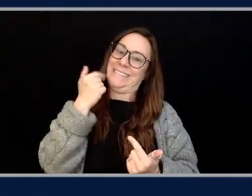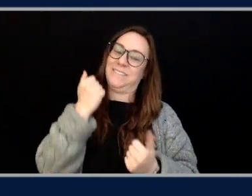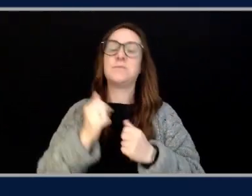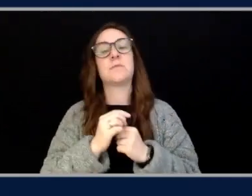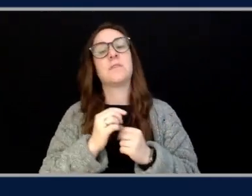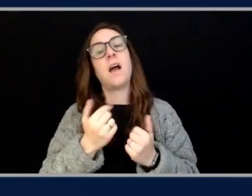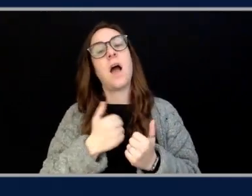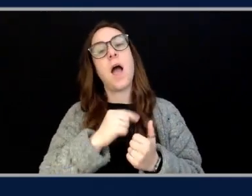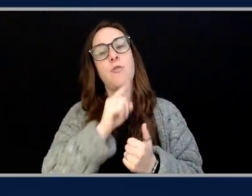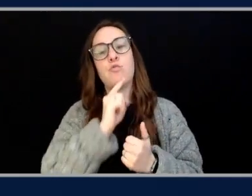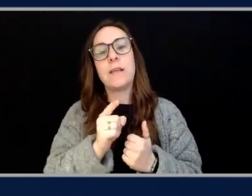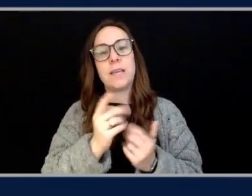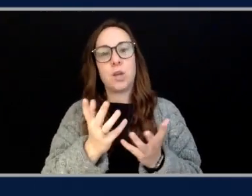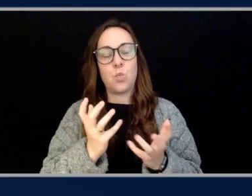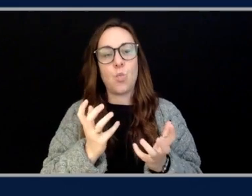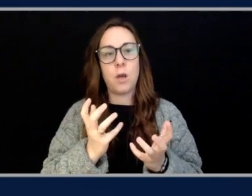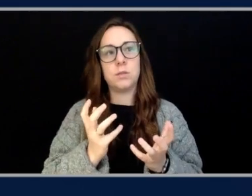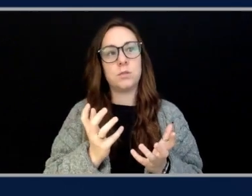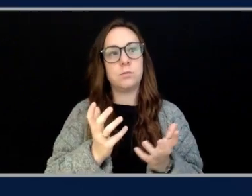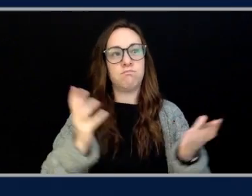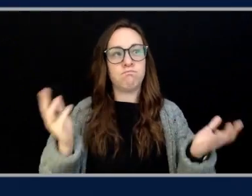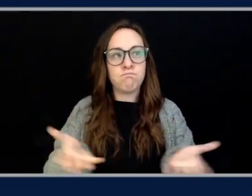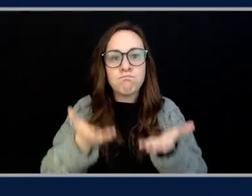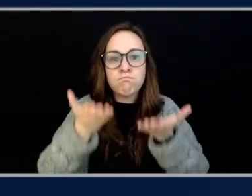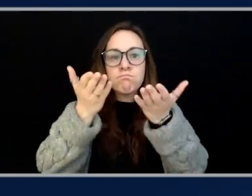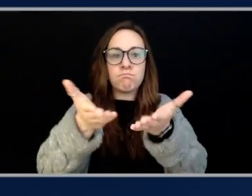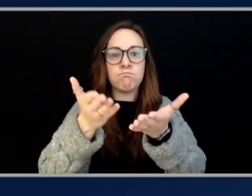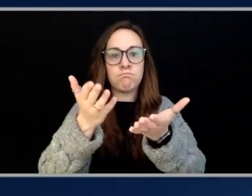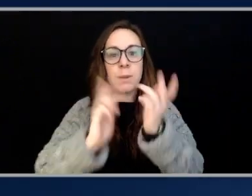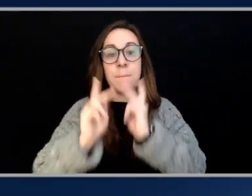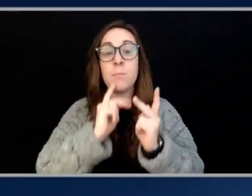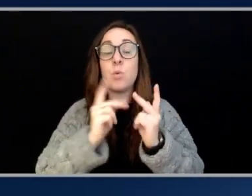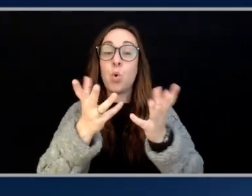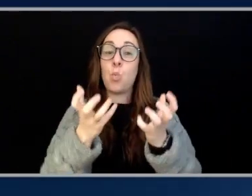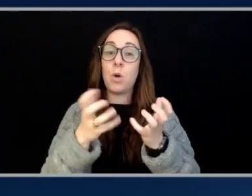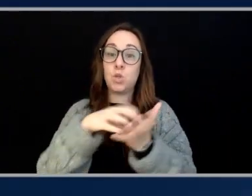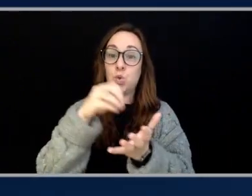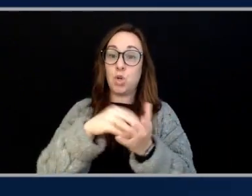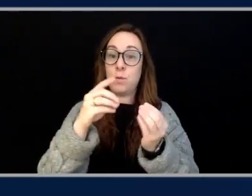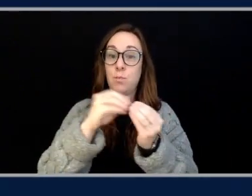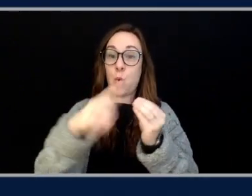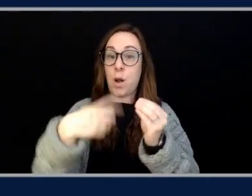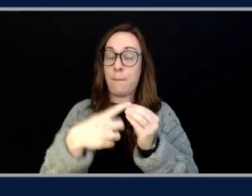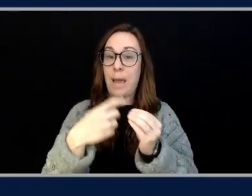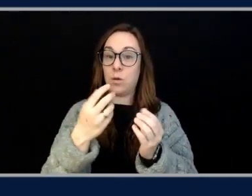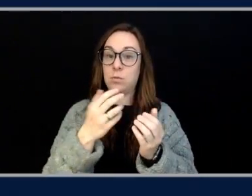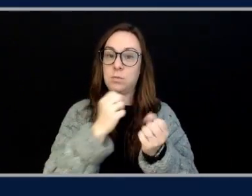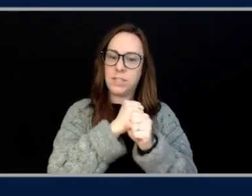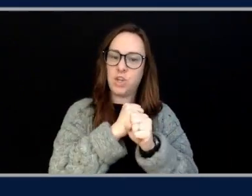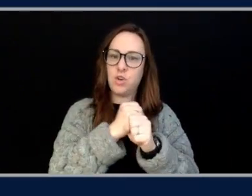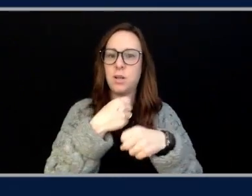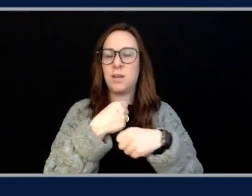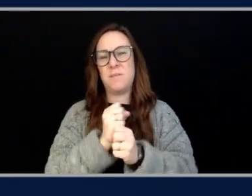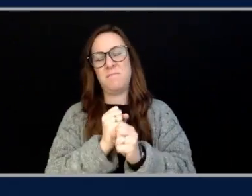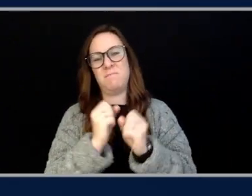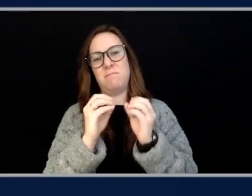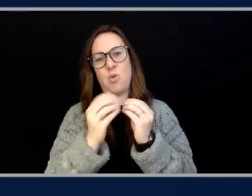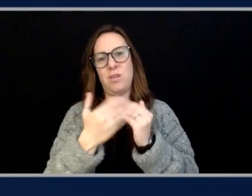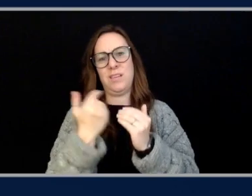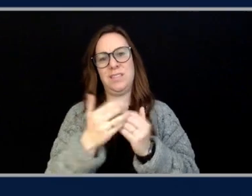I really want to bring awareness to those that want to learn security and make it approachable, because also